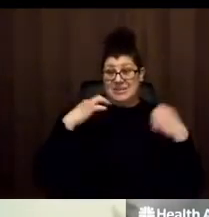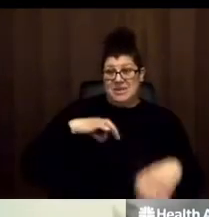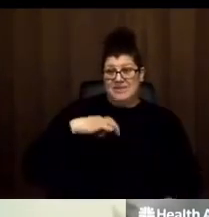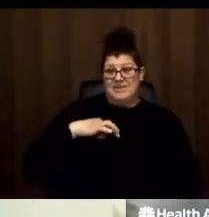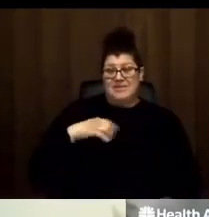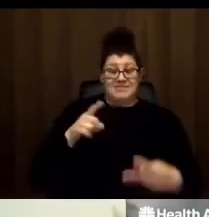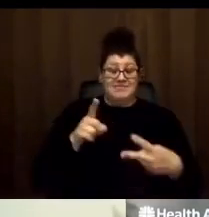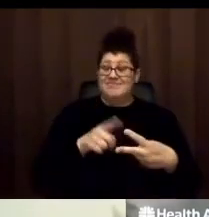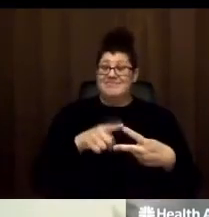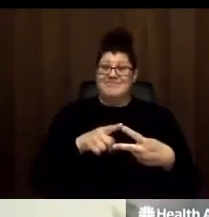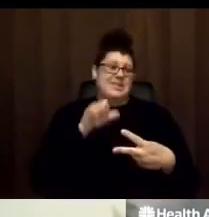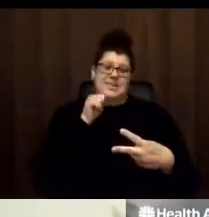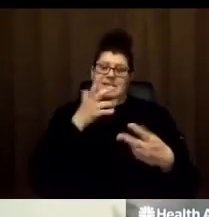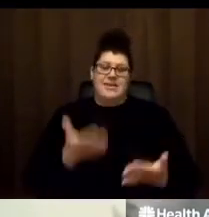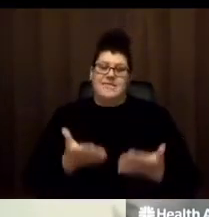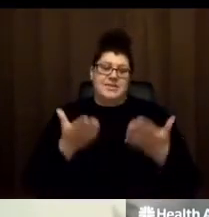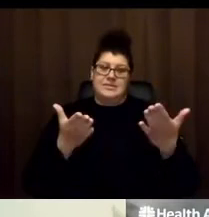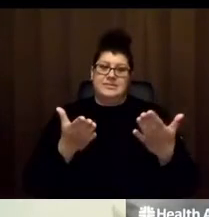just doesn't offer.